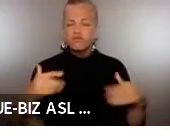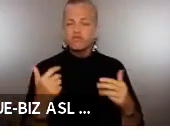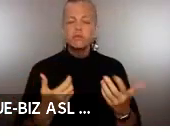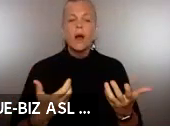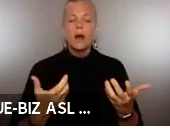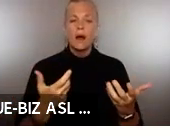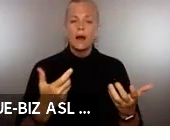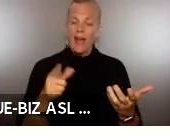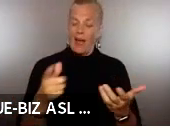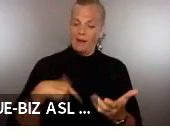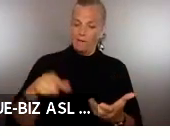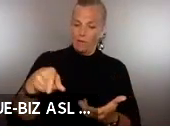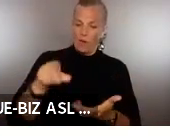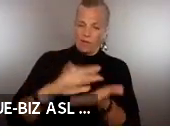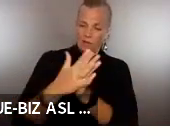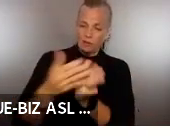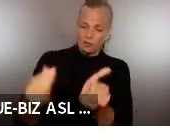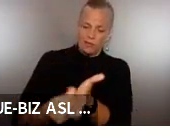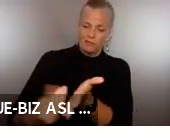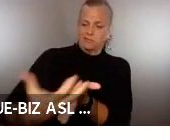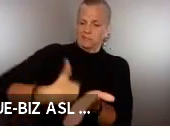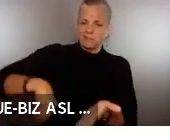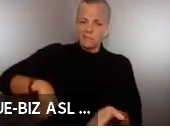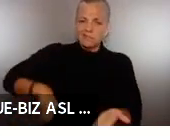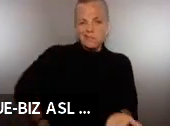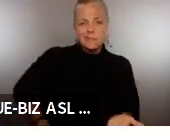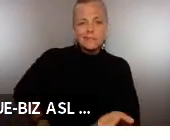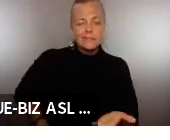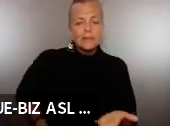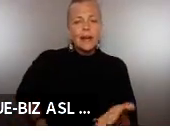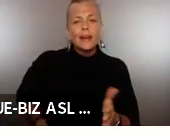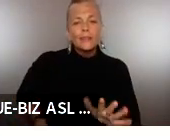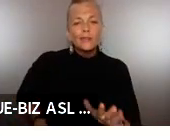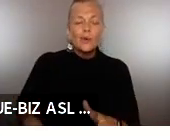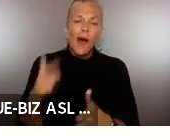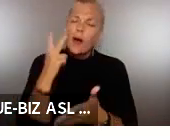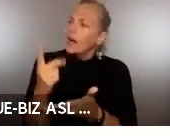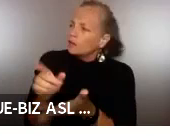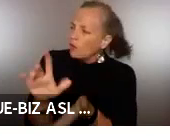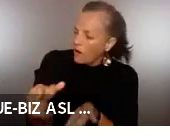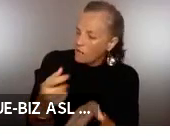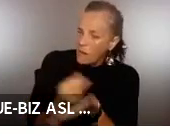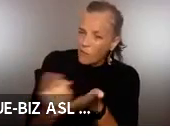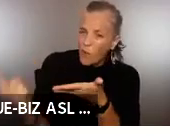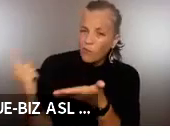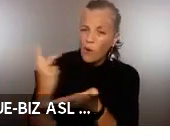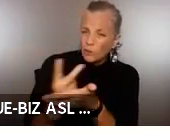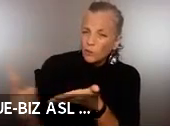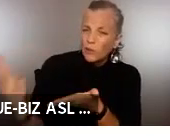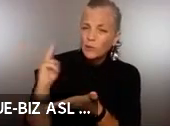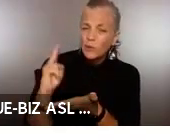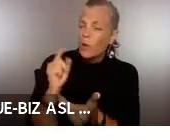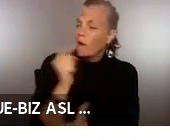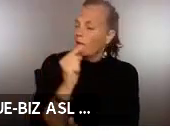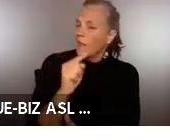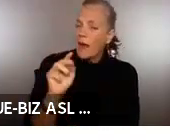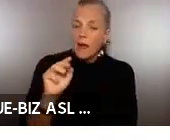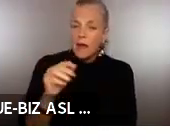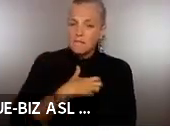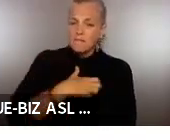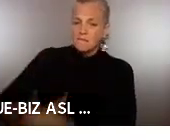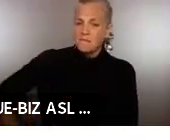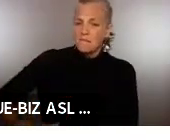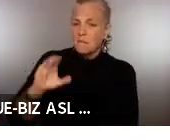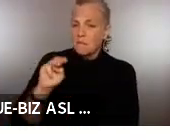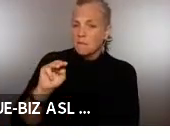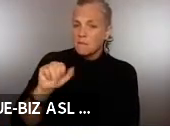and I saw this I think it was 2 weeks ago, Jay, maybe, that the mayor of Providence held a